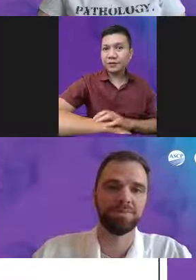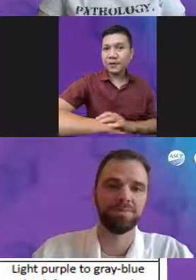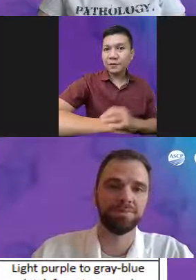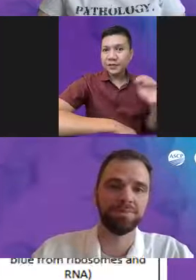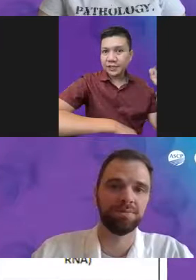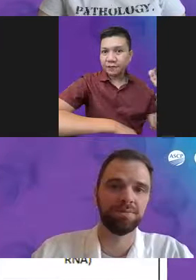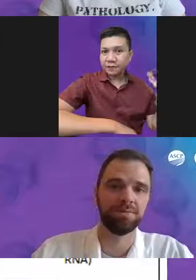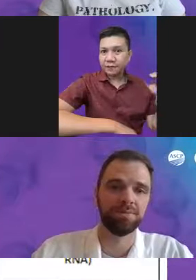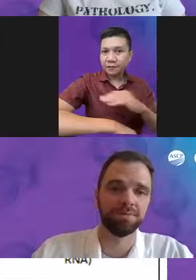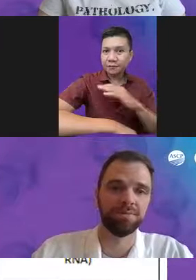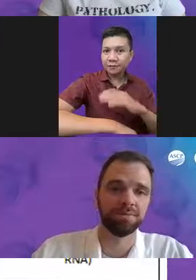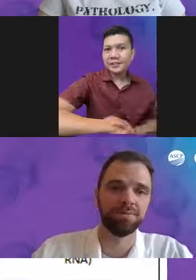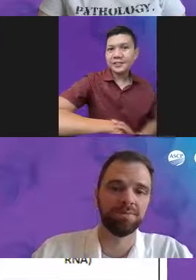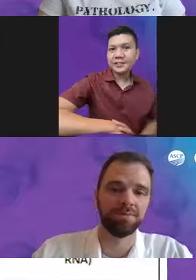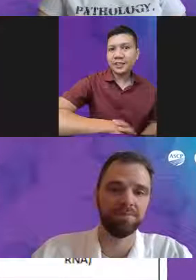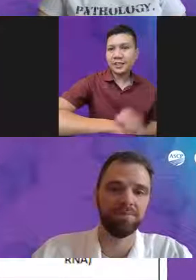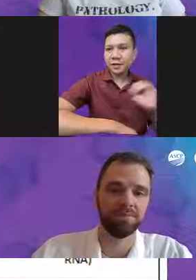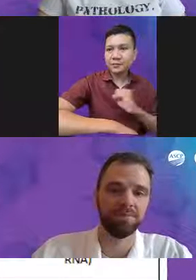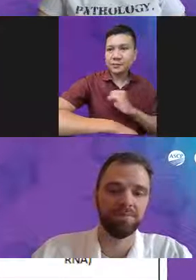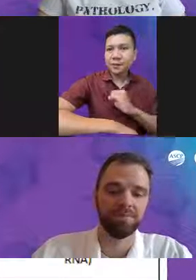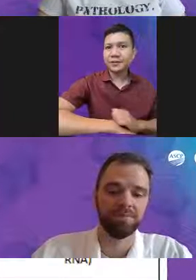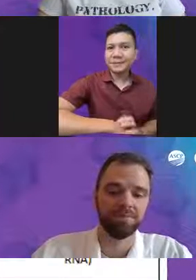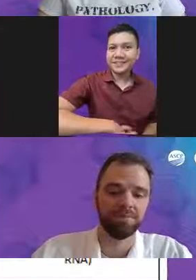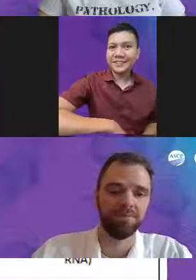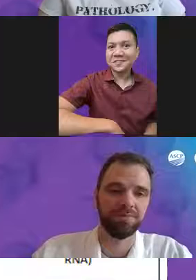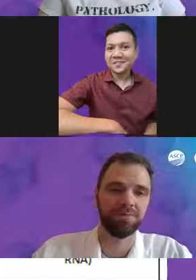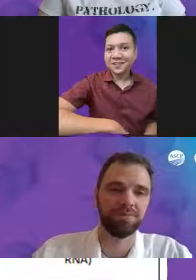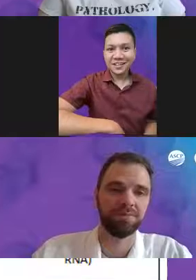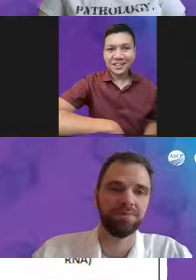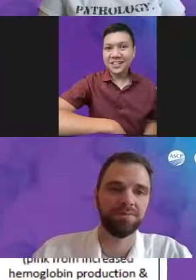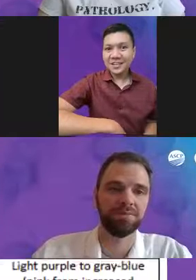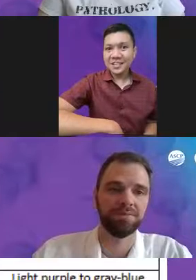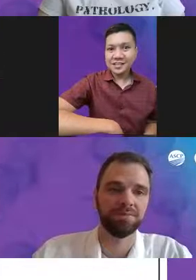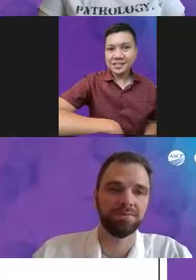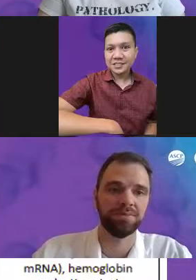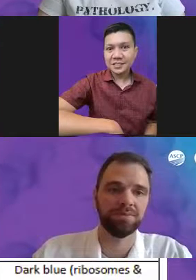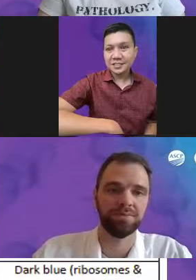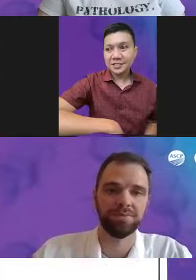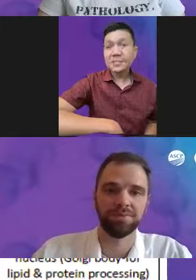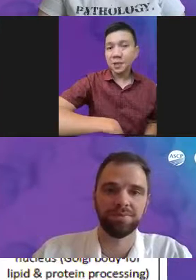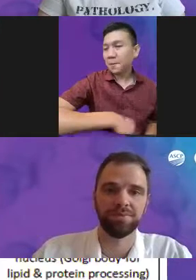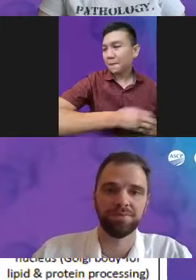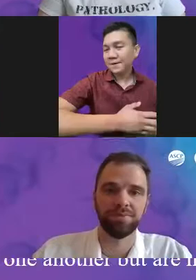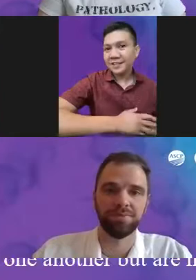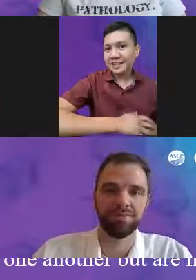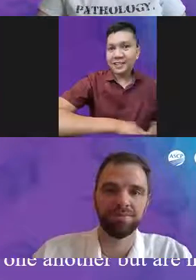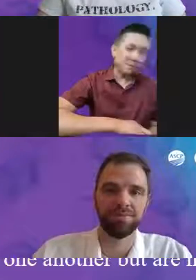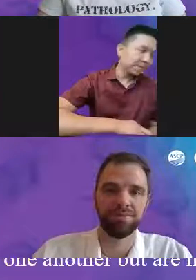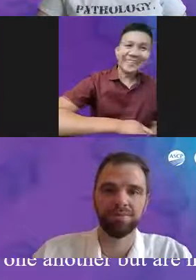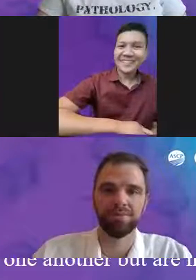mature, following the sequence of erythropoiesis, they become smaller. So we are going to talk about that too.